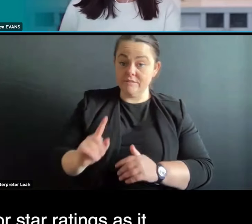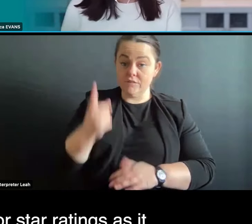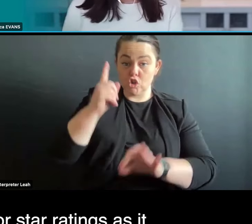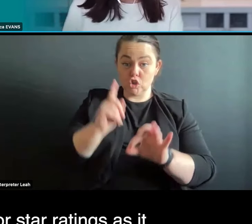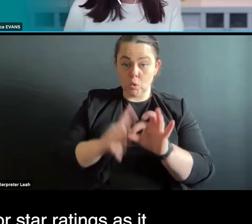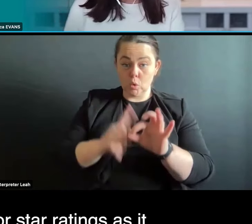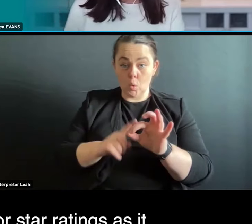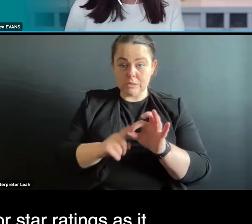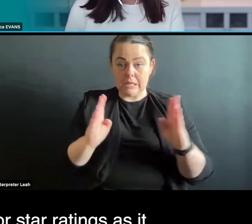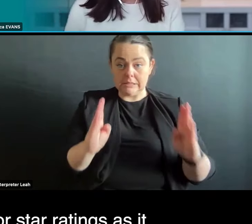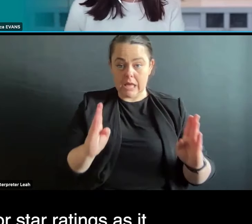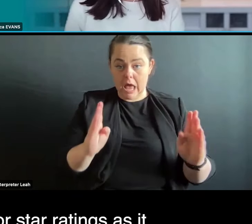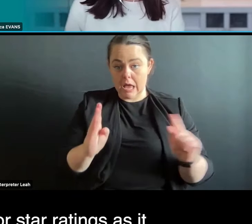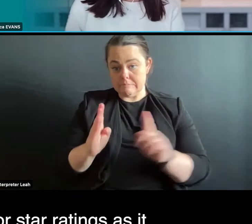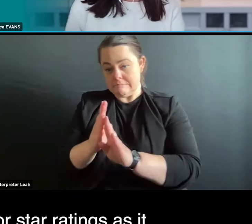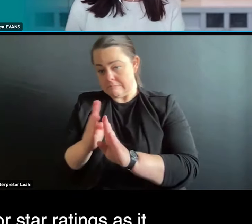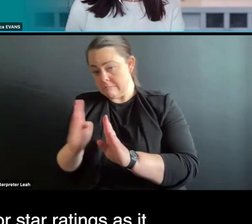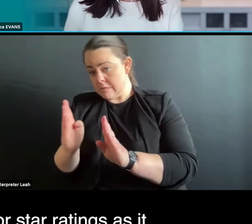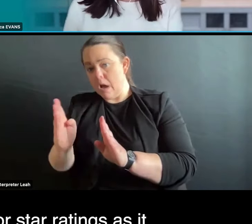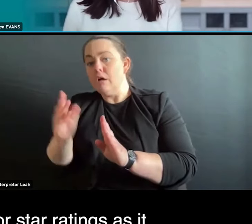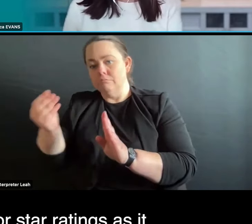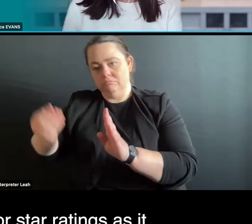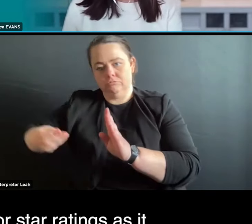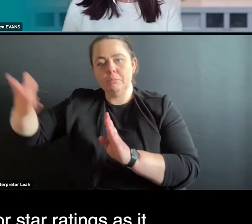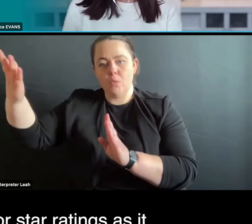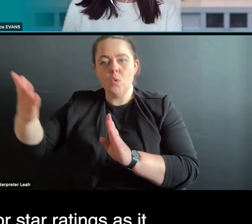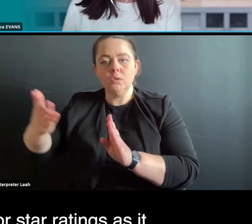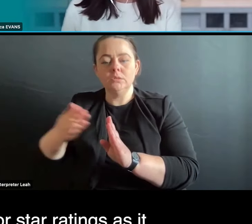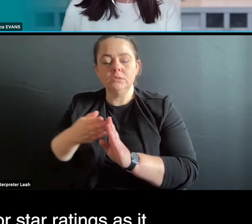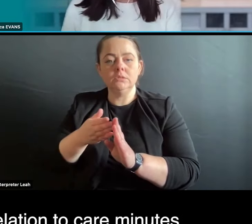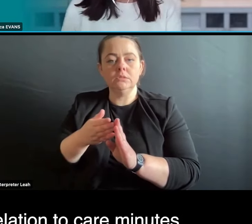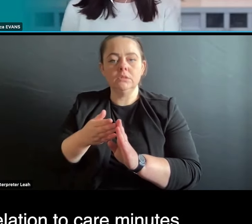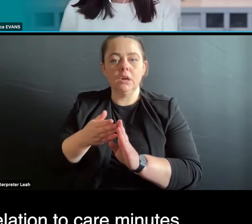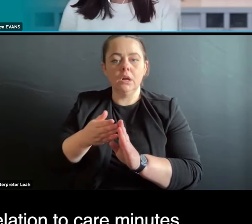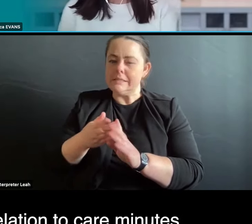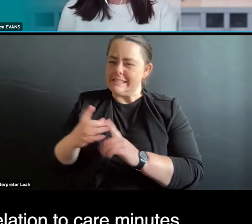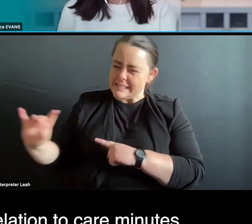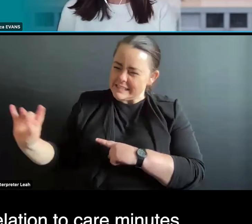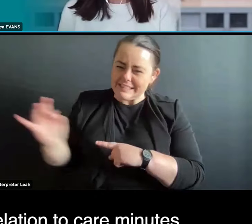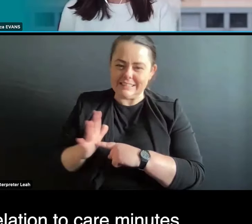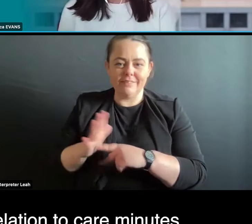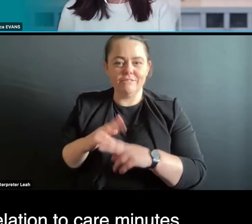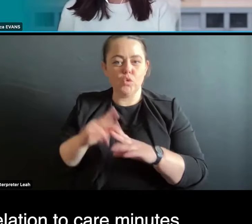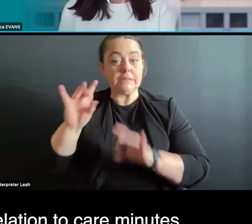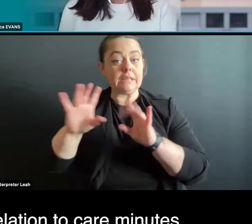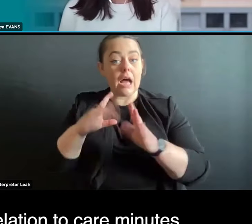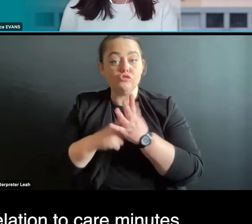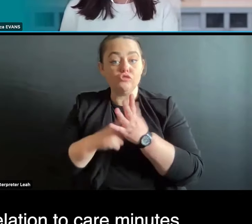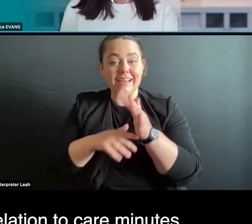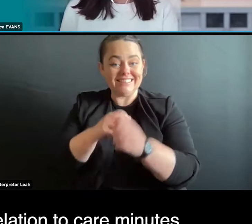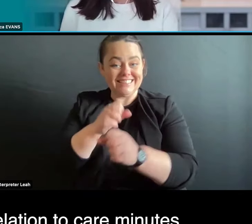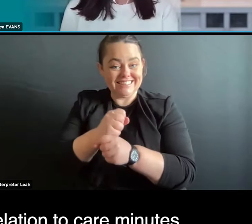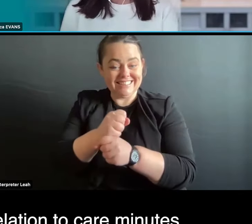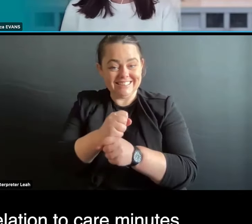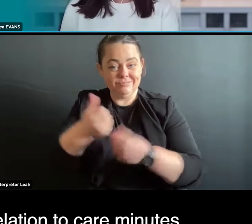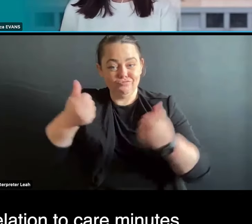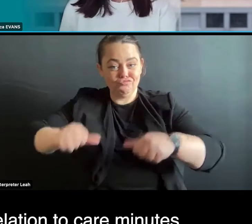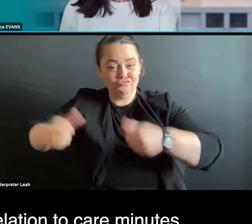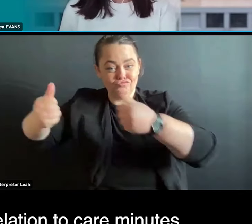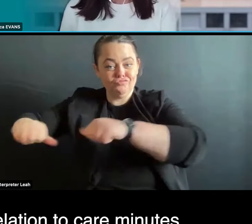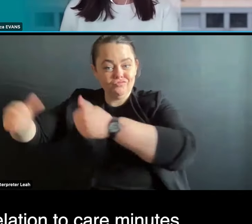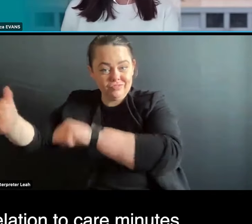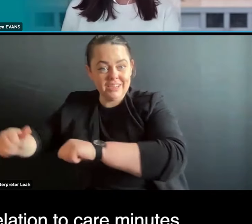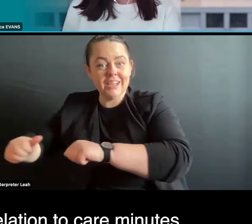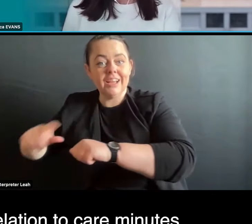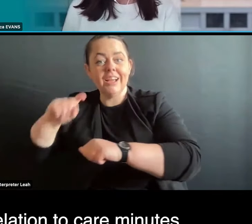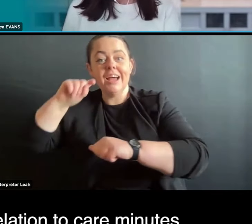that, are critical for star ratings, as it will use information submitted in relation to star